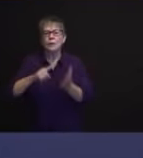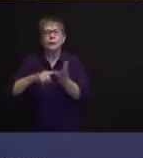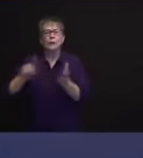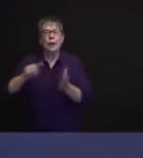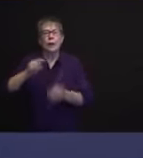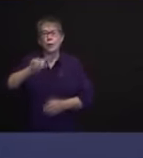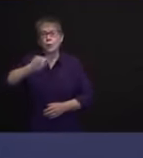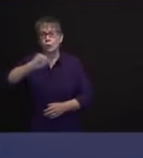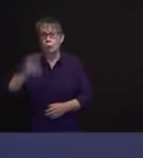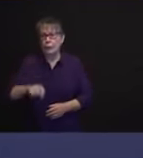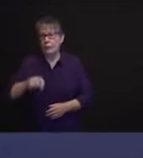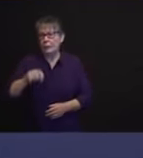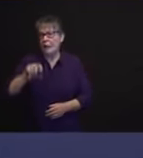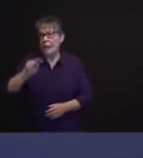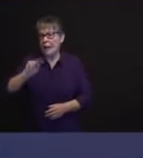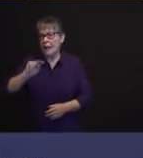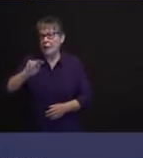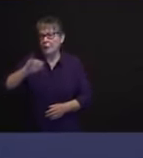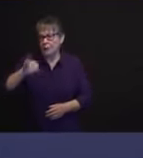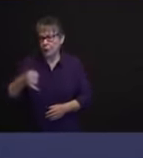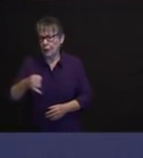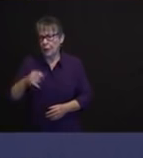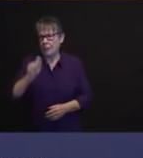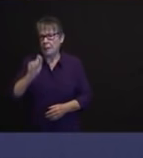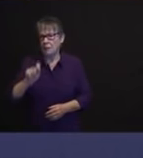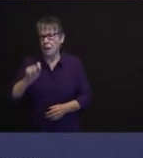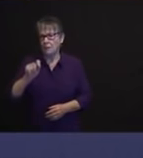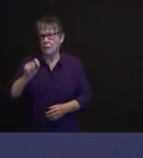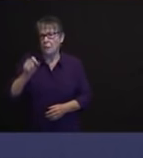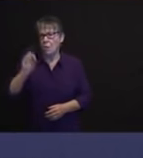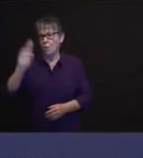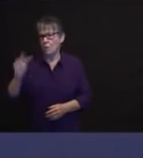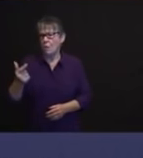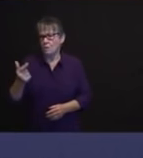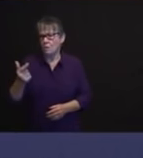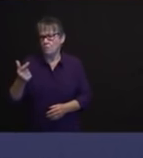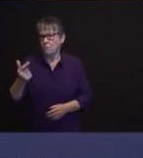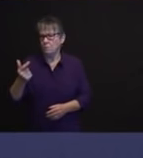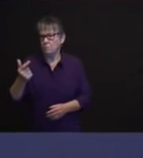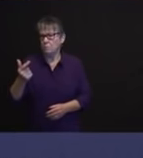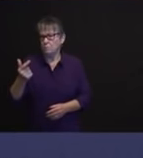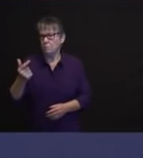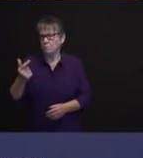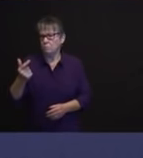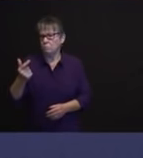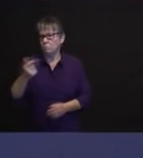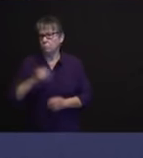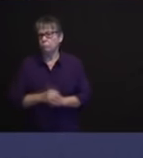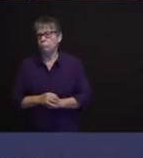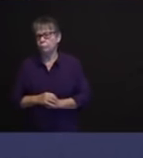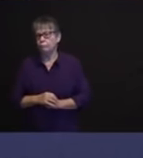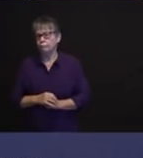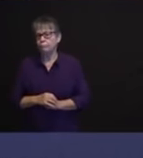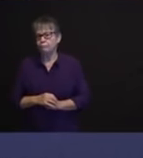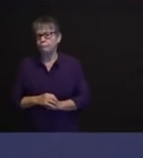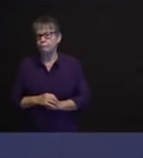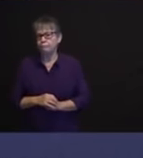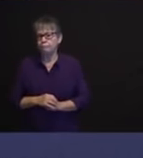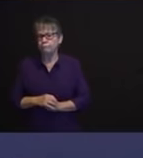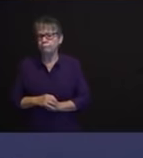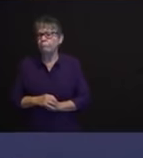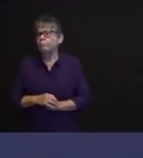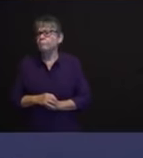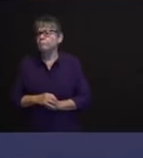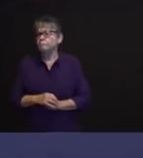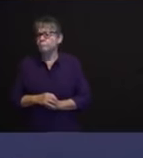city. Thank you. Brent, give us 1 second to get the mic to you. Good afternoon. Good afternoon. Why has the rate of transmission